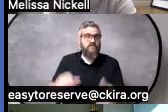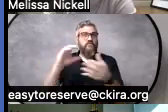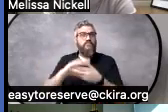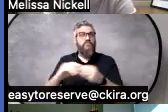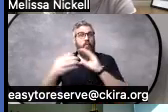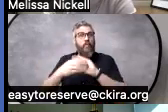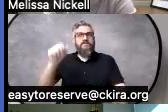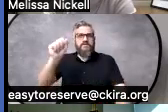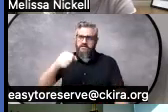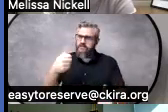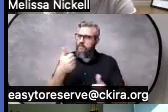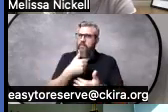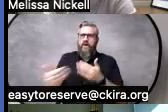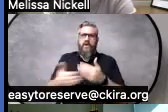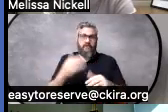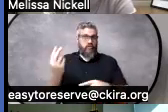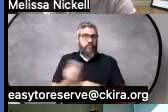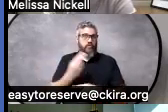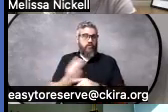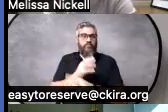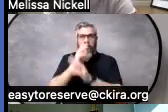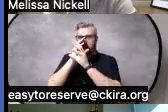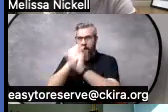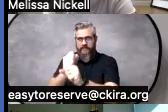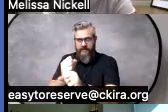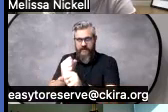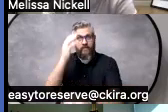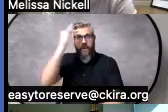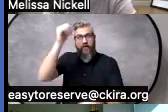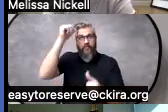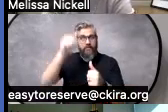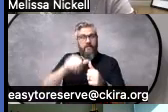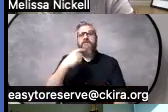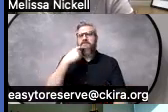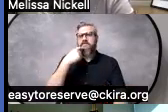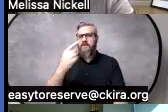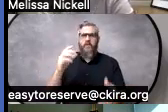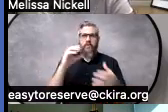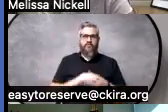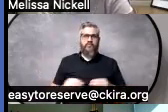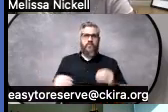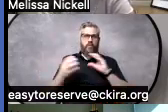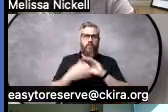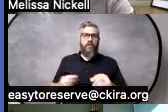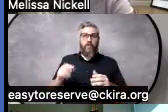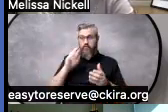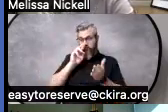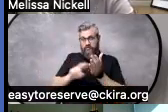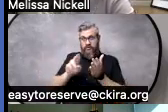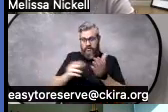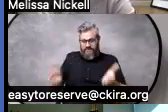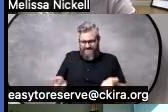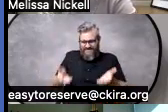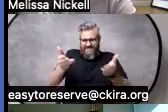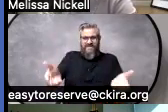you can use to actually captivate your audience, because remember, you're telling a story. Your research is a story. You want to